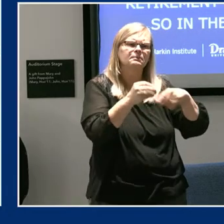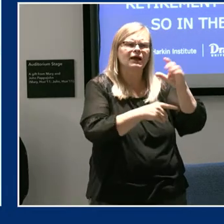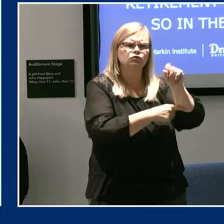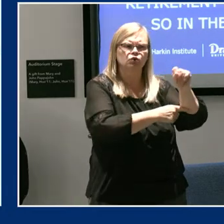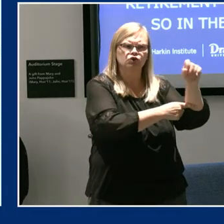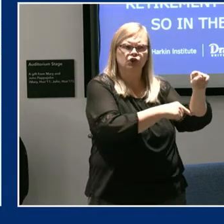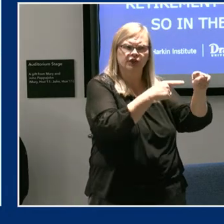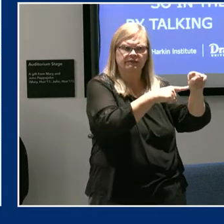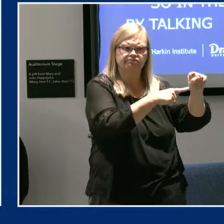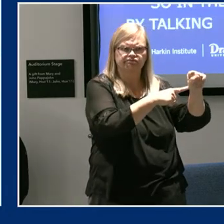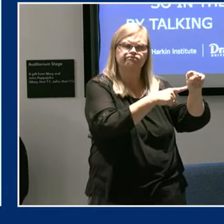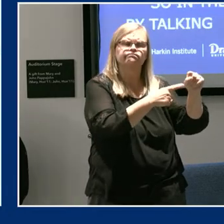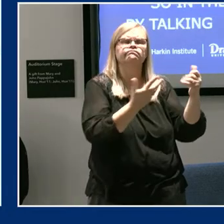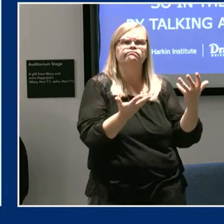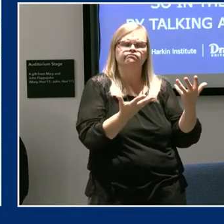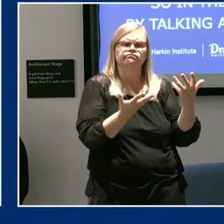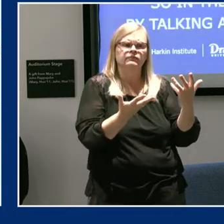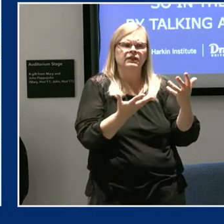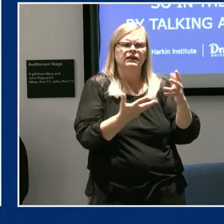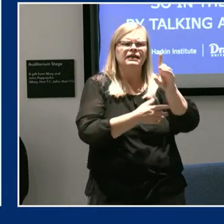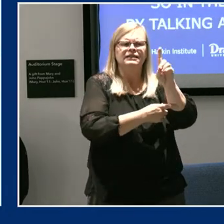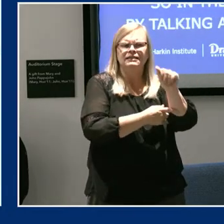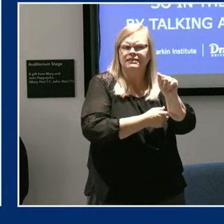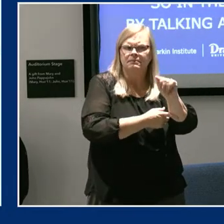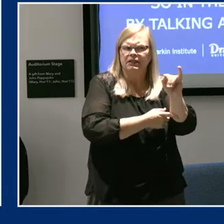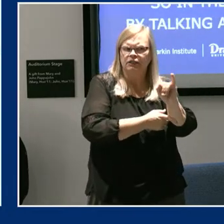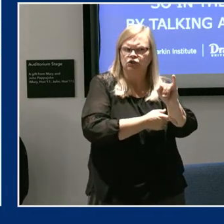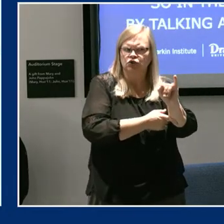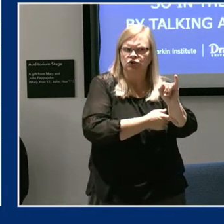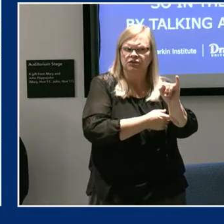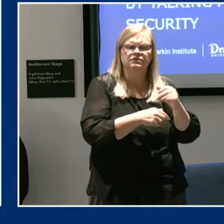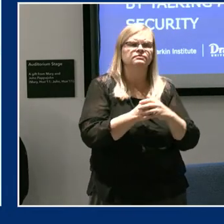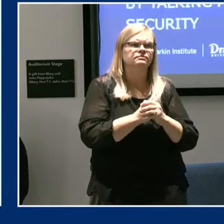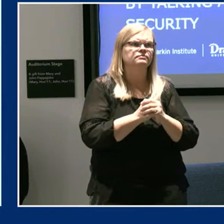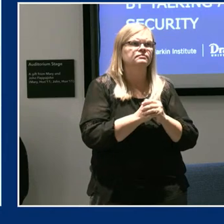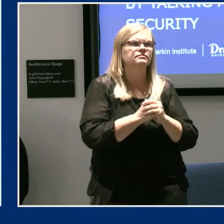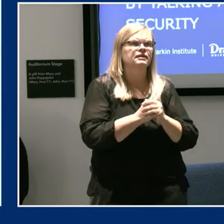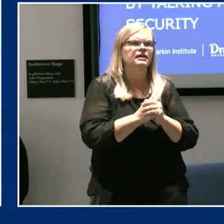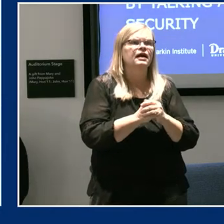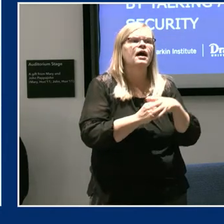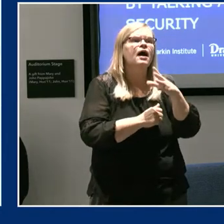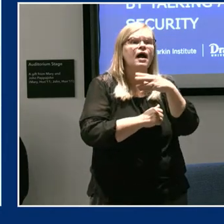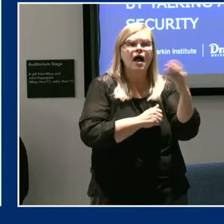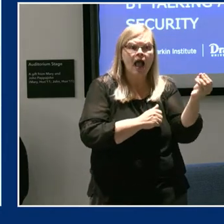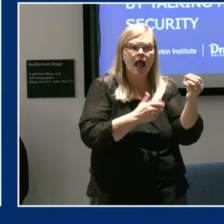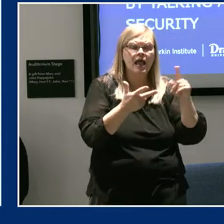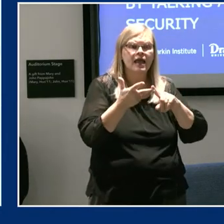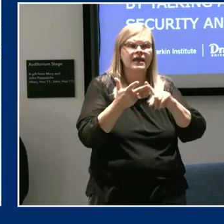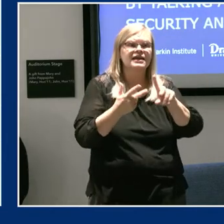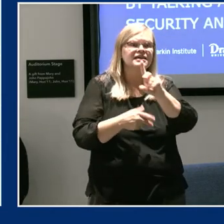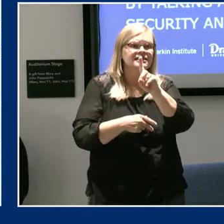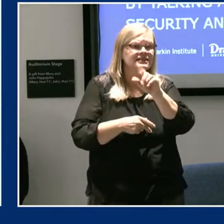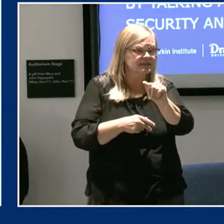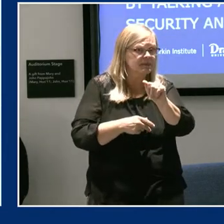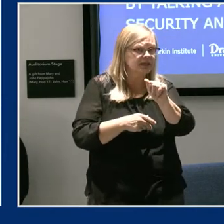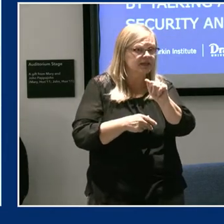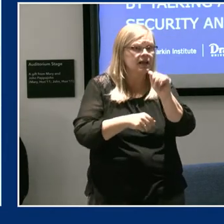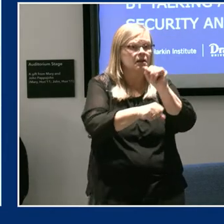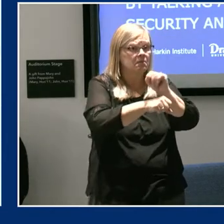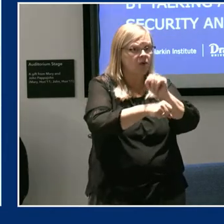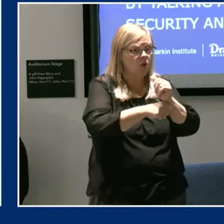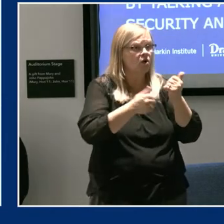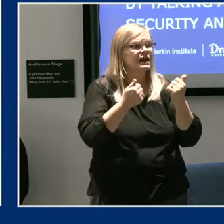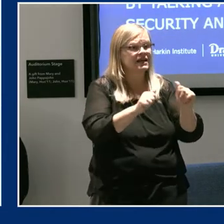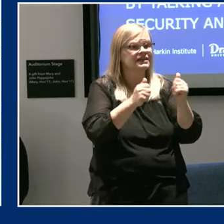Security and disability insurance, and also disability employment initiatives that